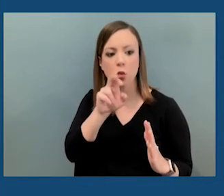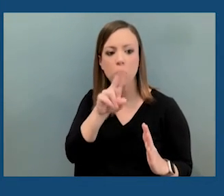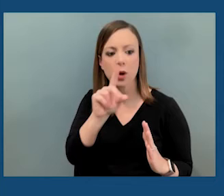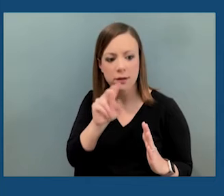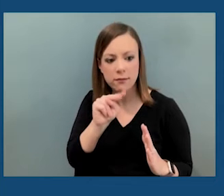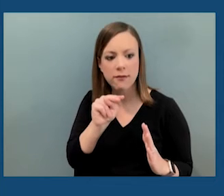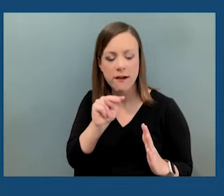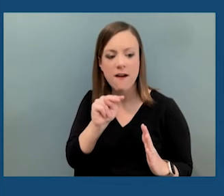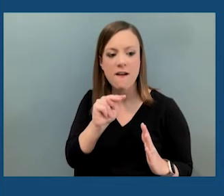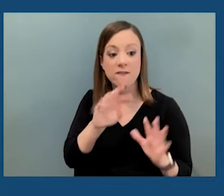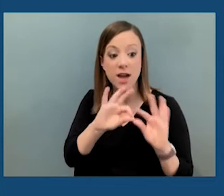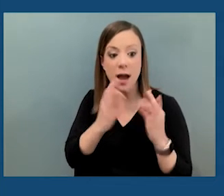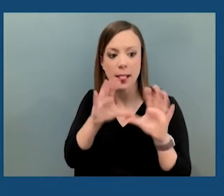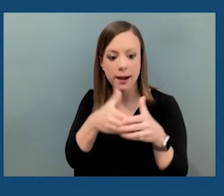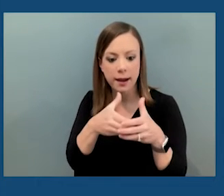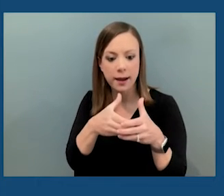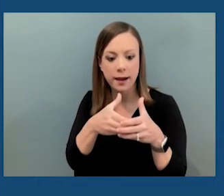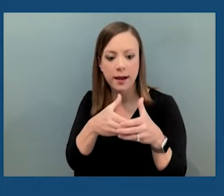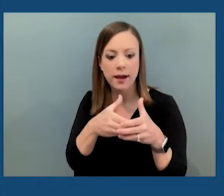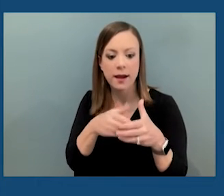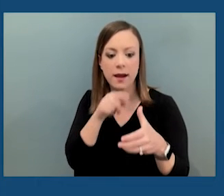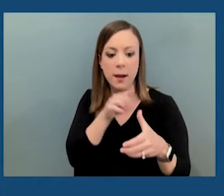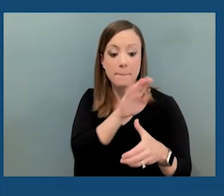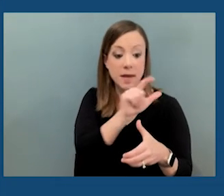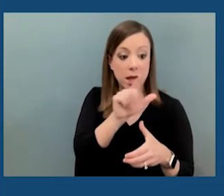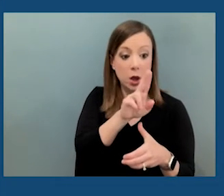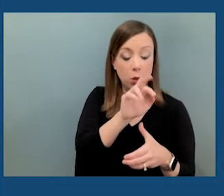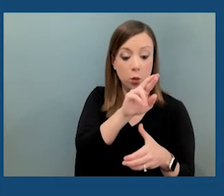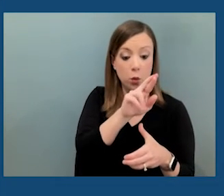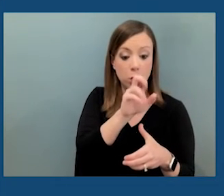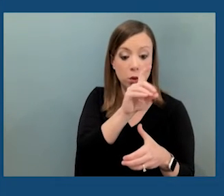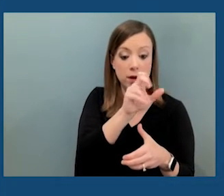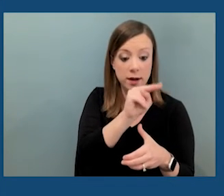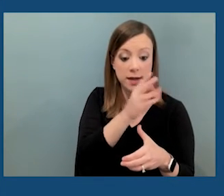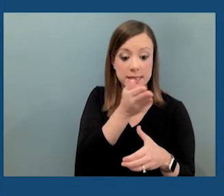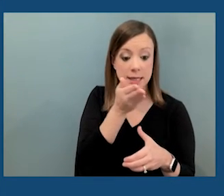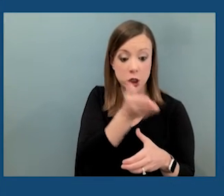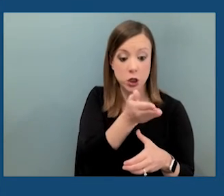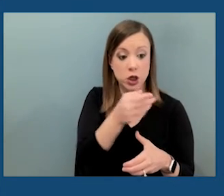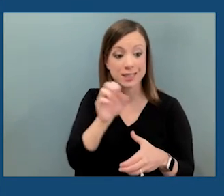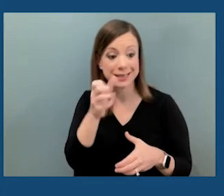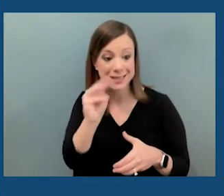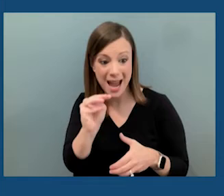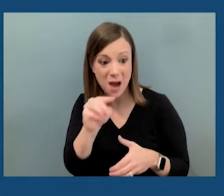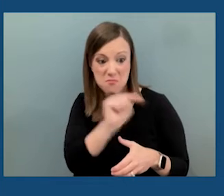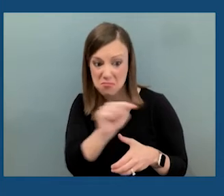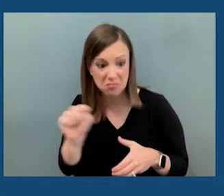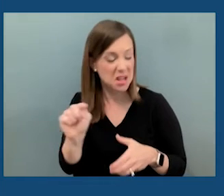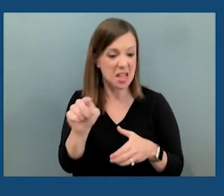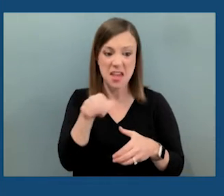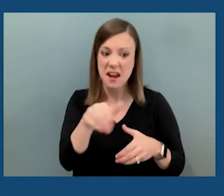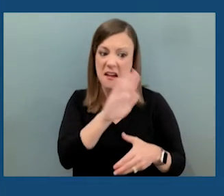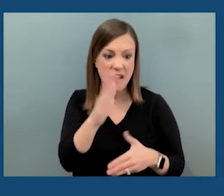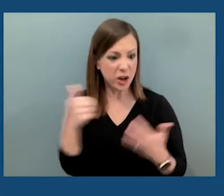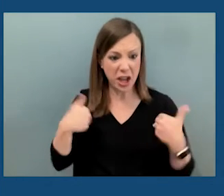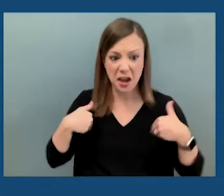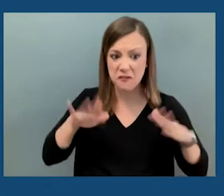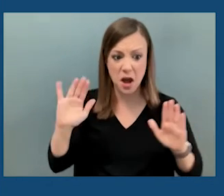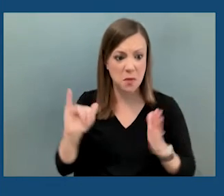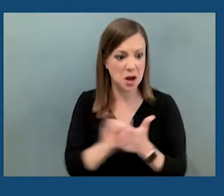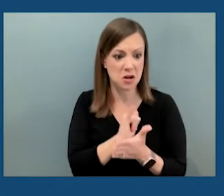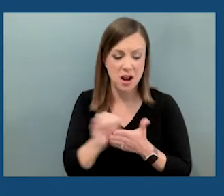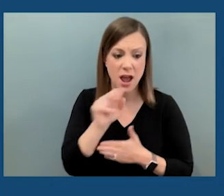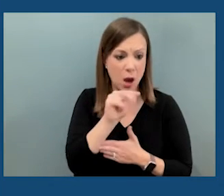them and Sam and everyone who never gave up on this city, even in its darkest hours decades